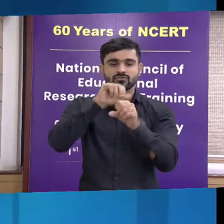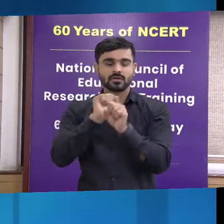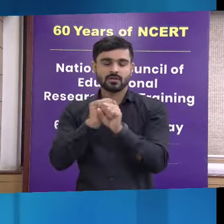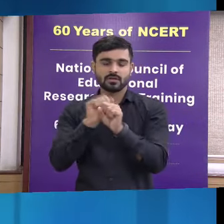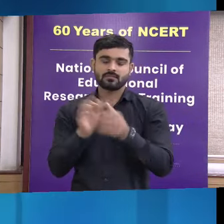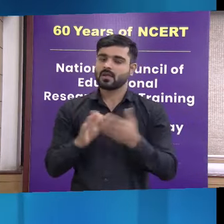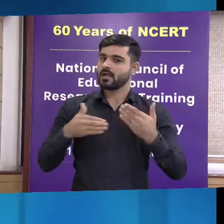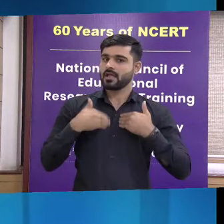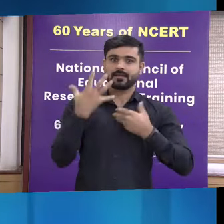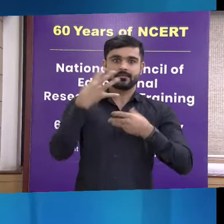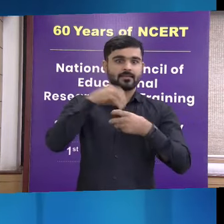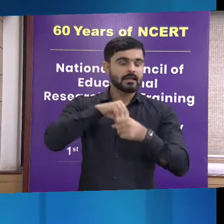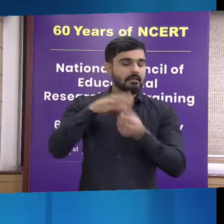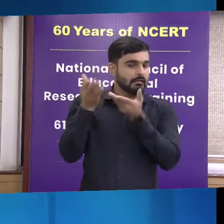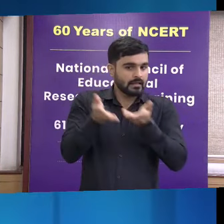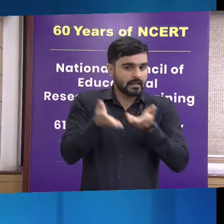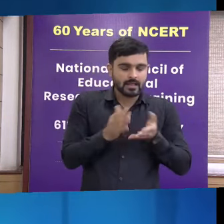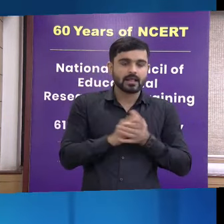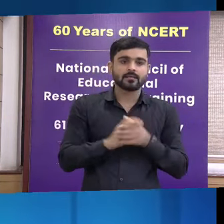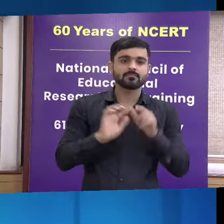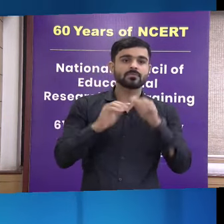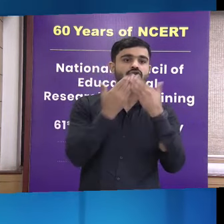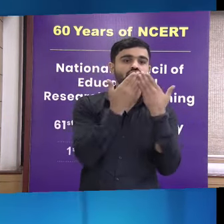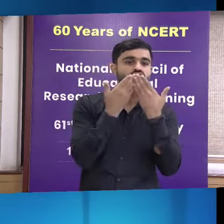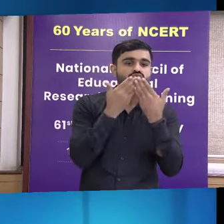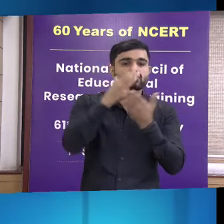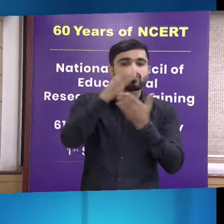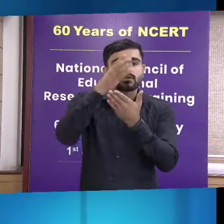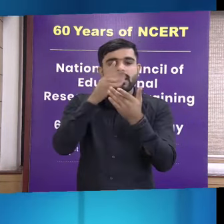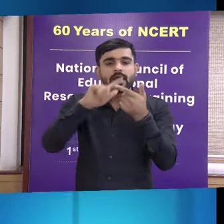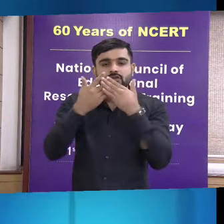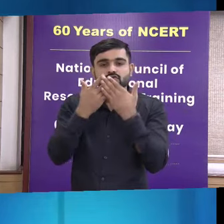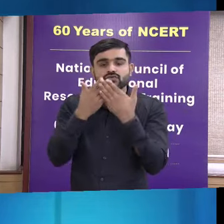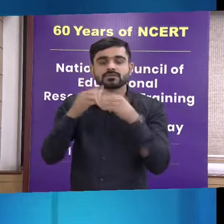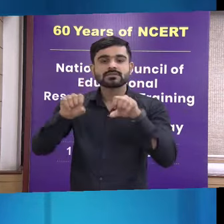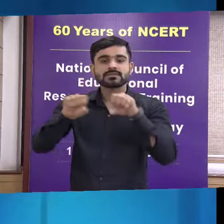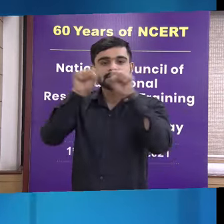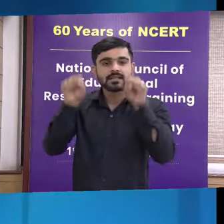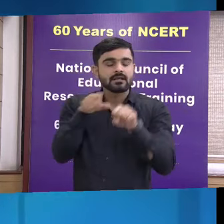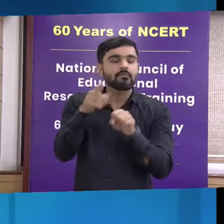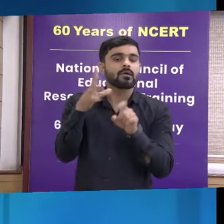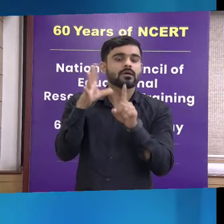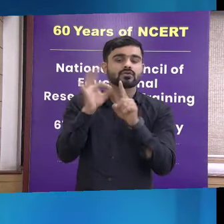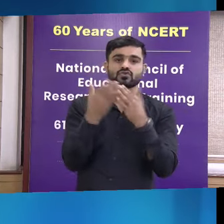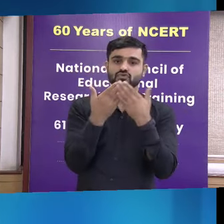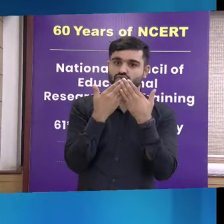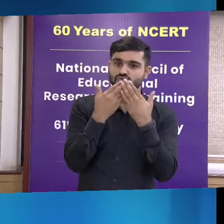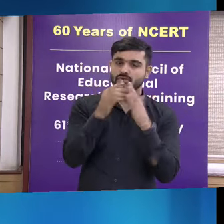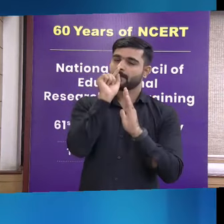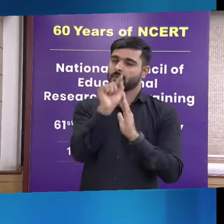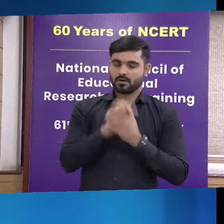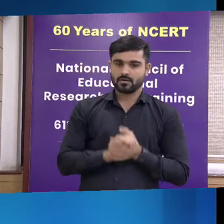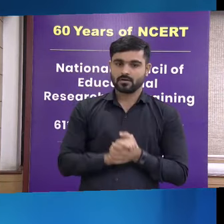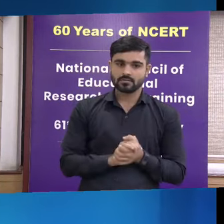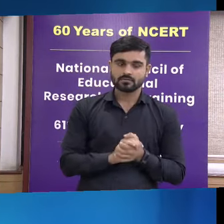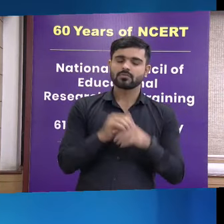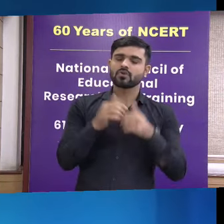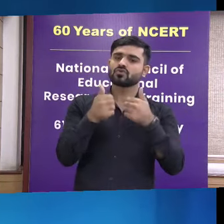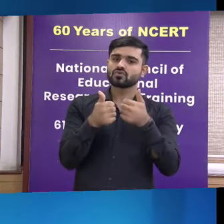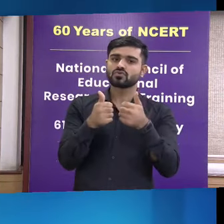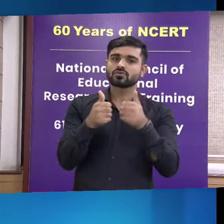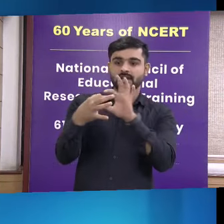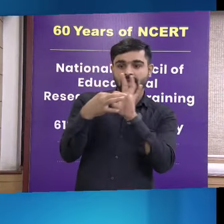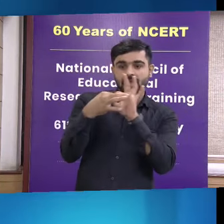happy that they could be present in a school education function, because this is really the starting point of a good